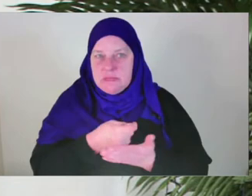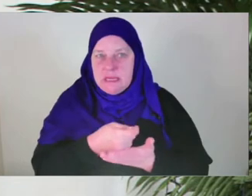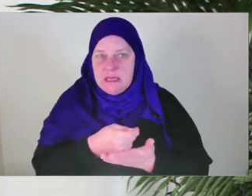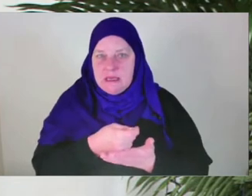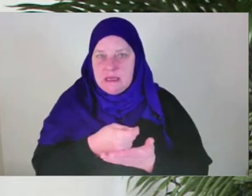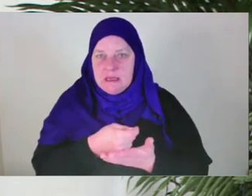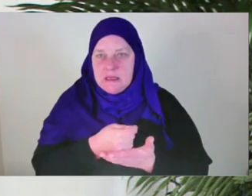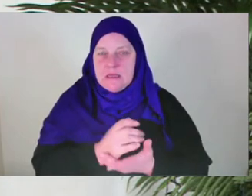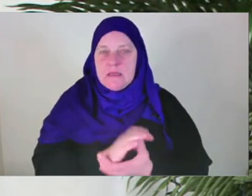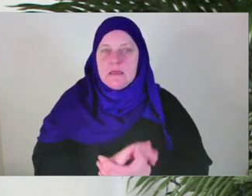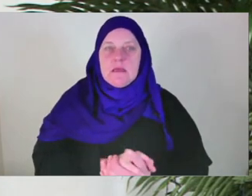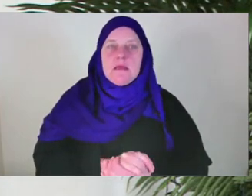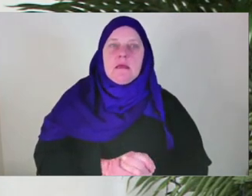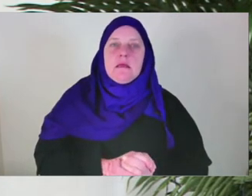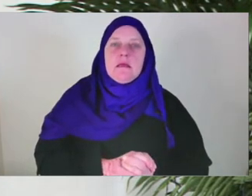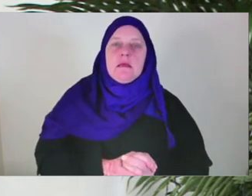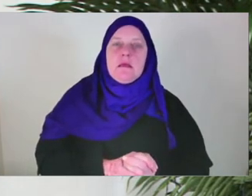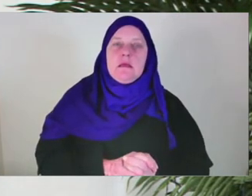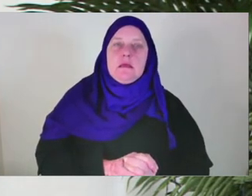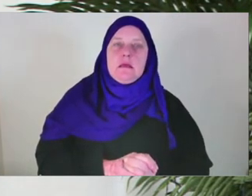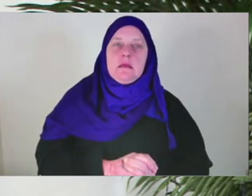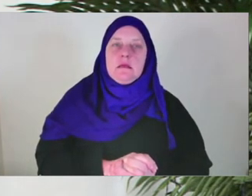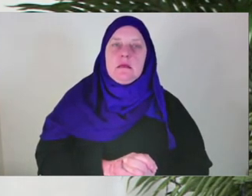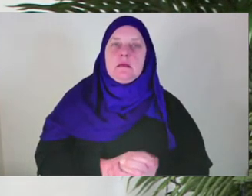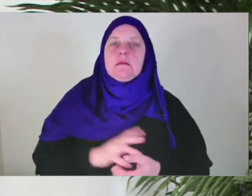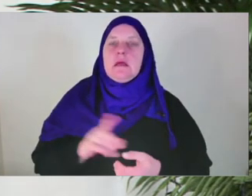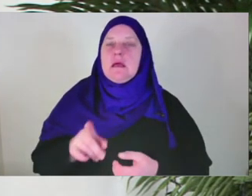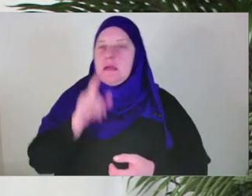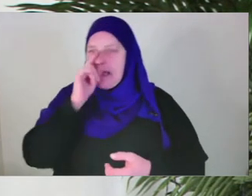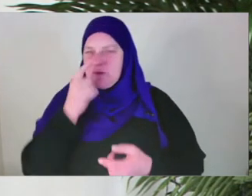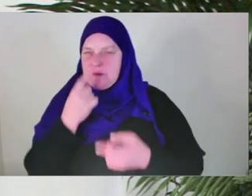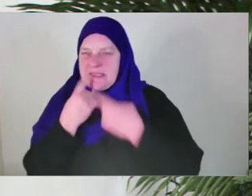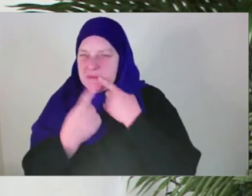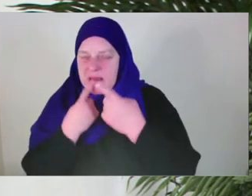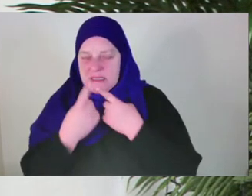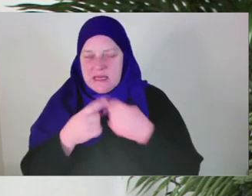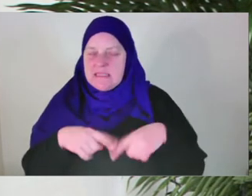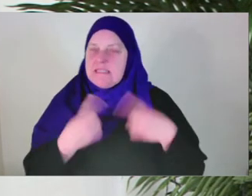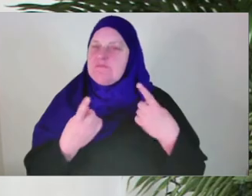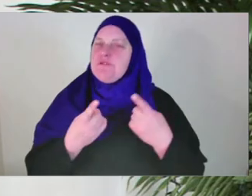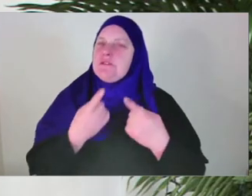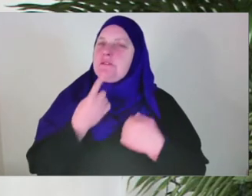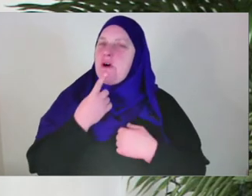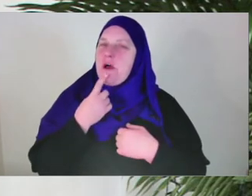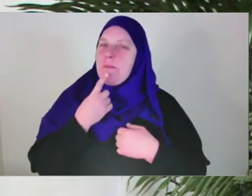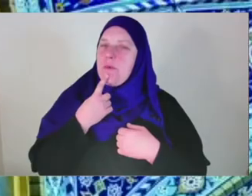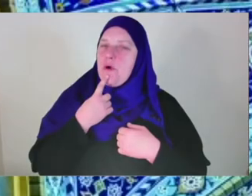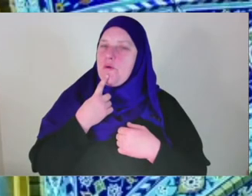with the different types of khums payments, Sehme Sadat and Sehme Imam, please, Sheikh Mansour?